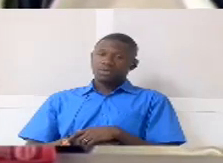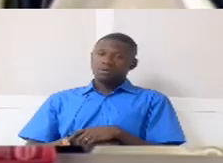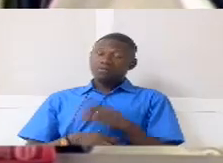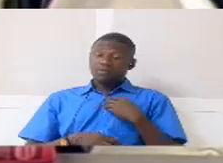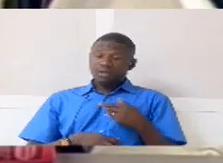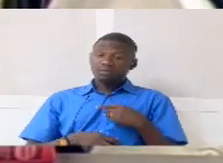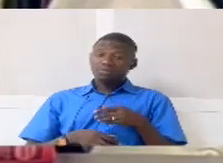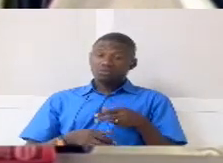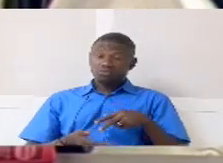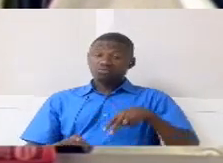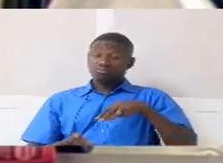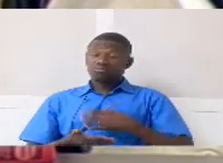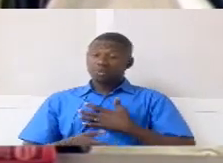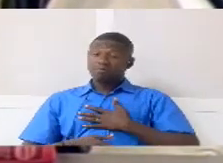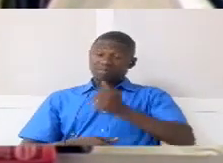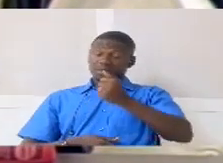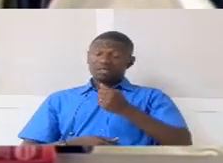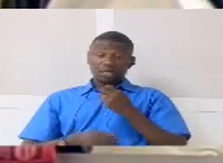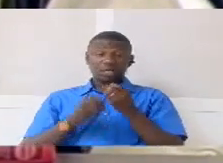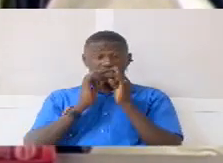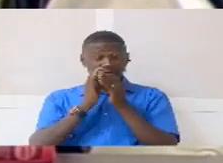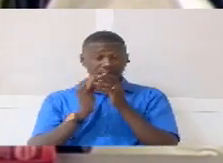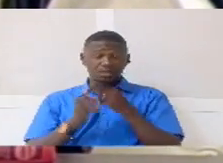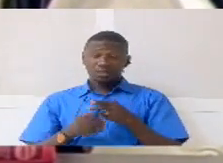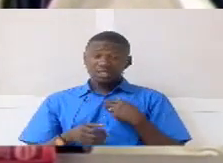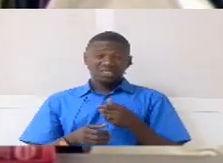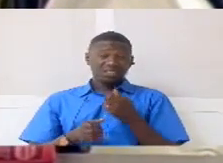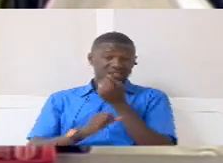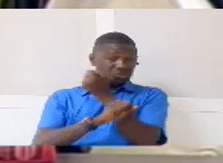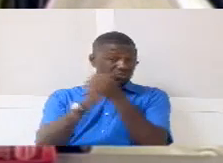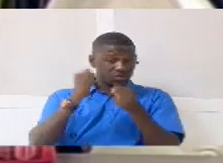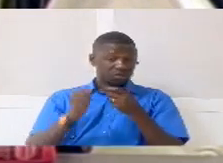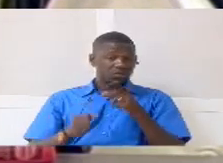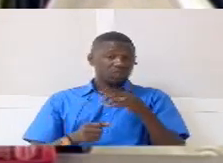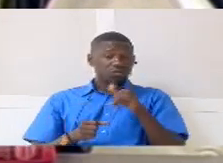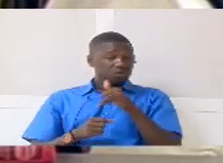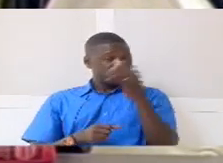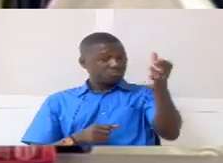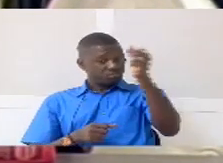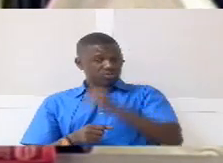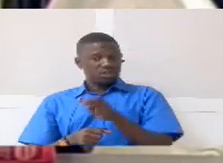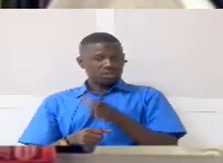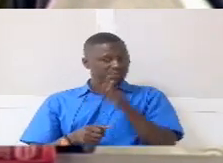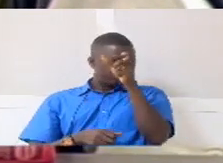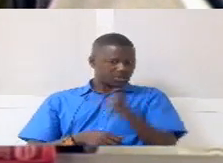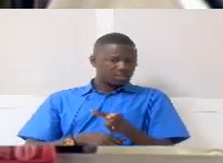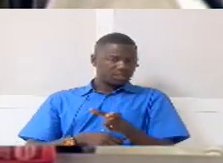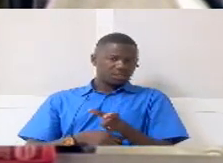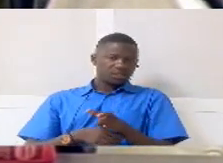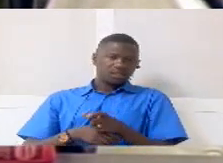for him to take the stance to tell them that the state or condition in which you brought this prisoner should not